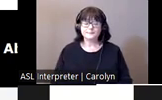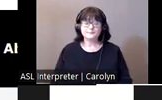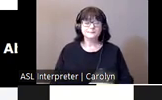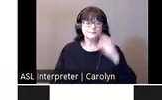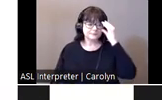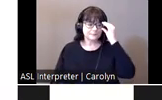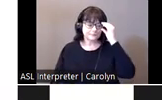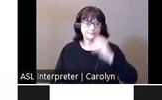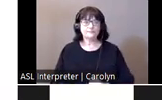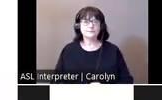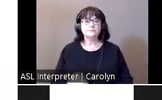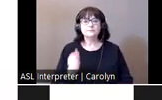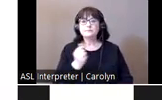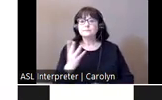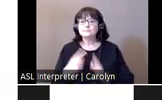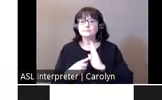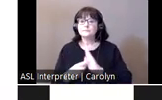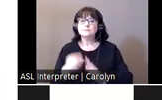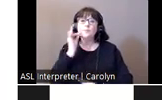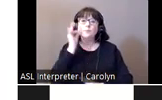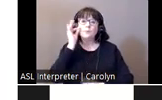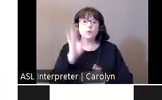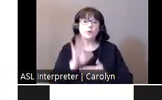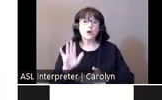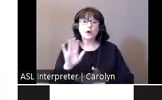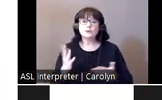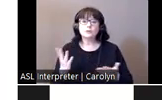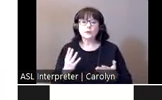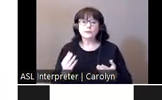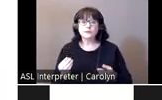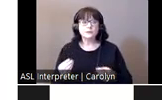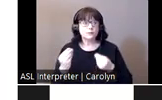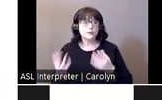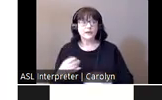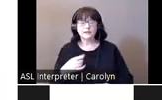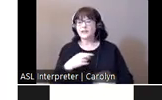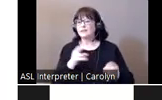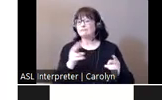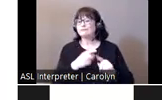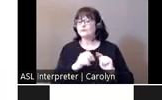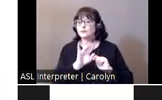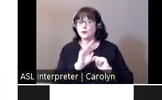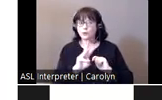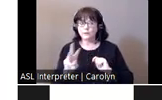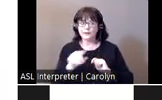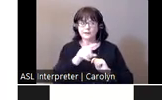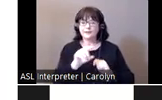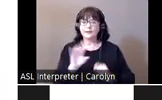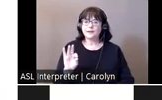And just a couple of examples of what Mohawk is offering. I just pulled off of their website. Here's a micro-credential in foot care